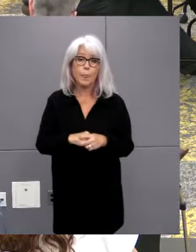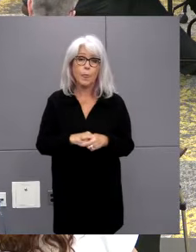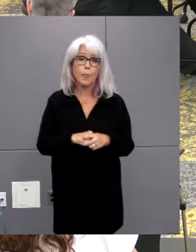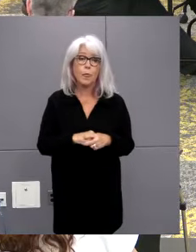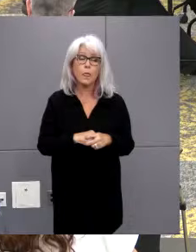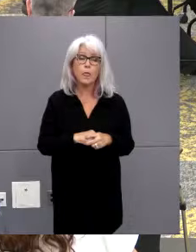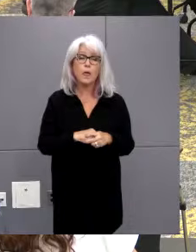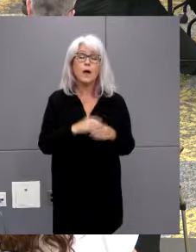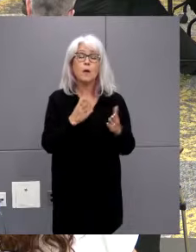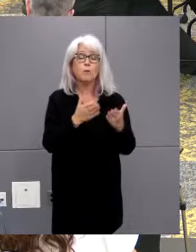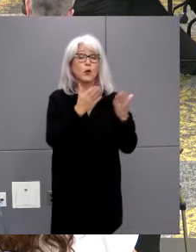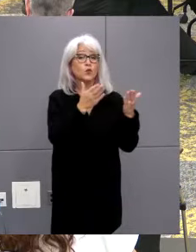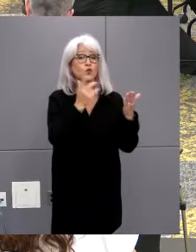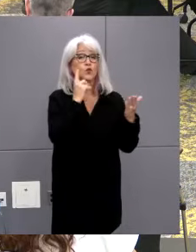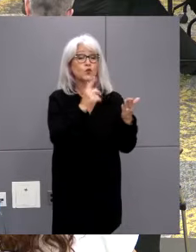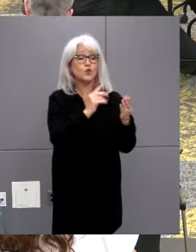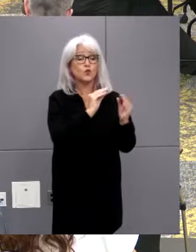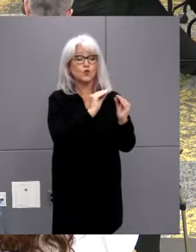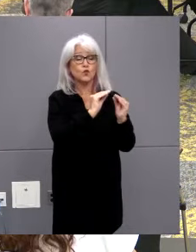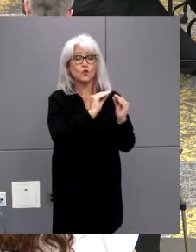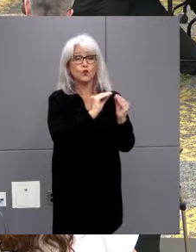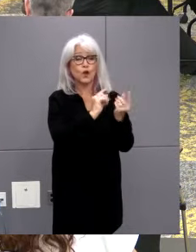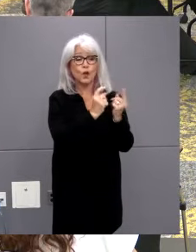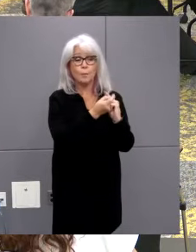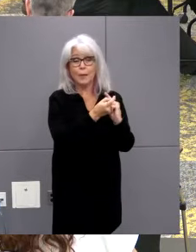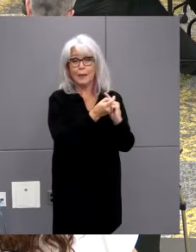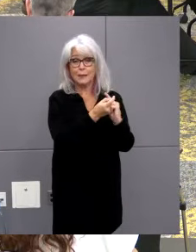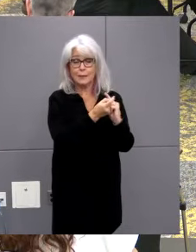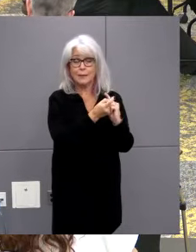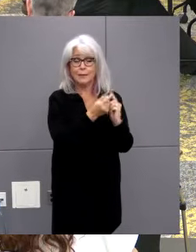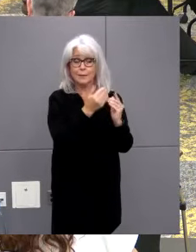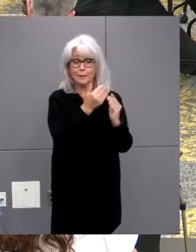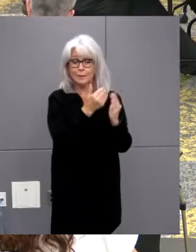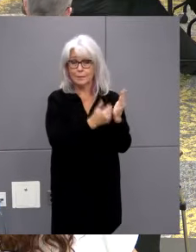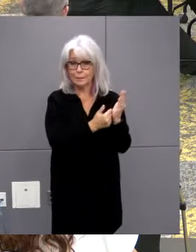to amend as follows.